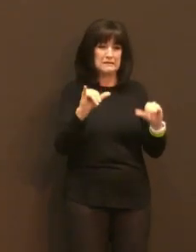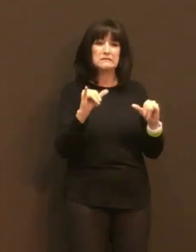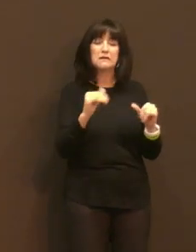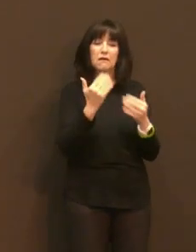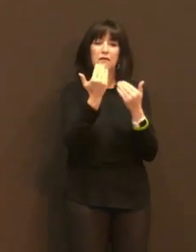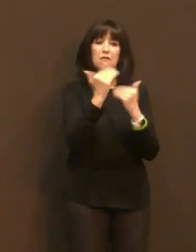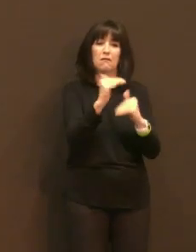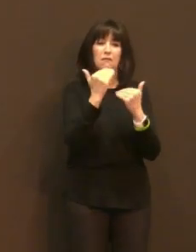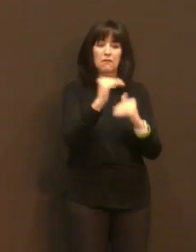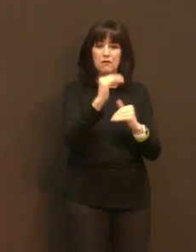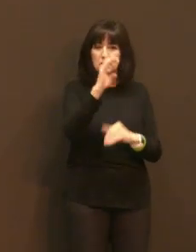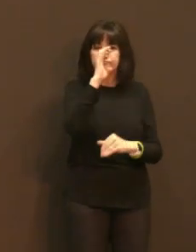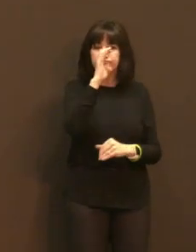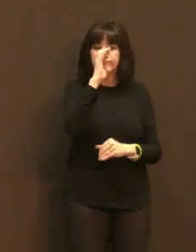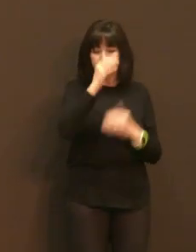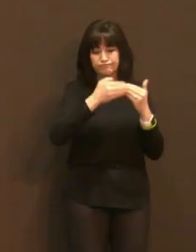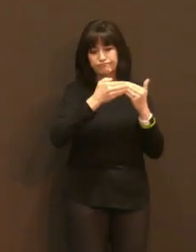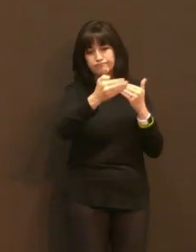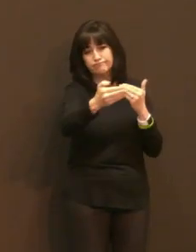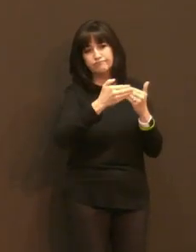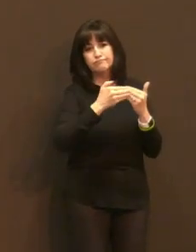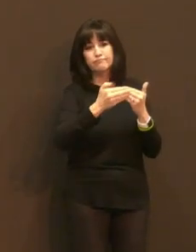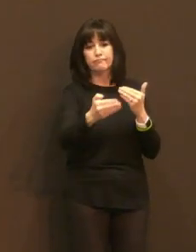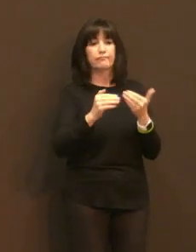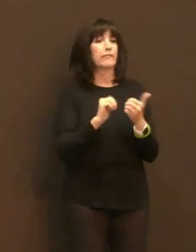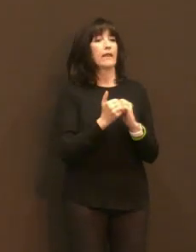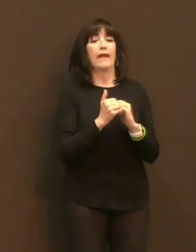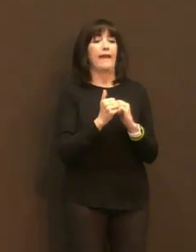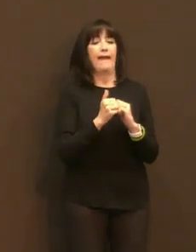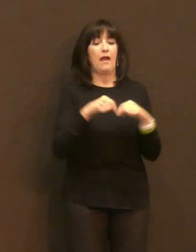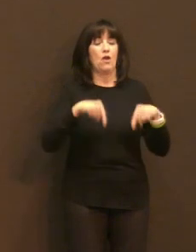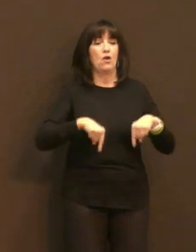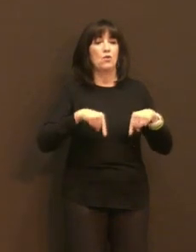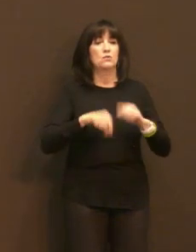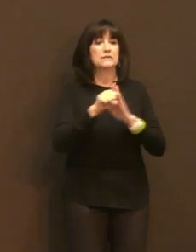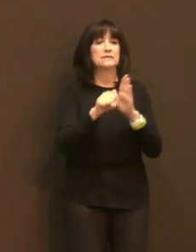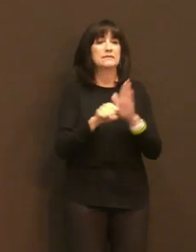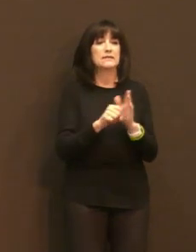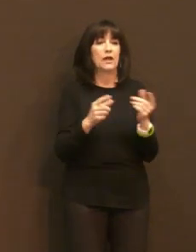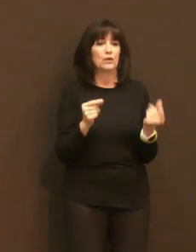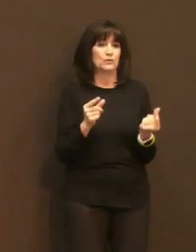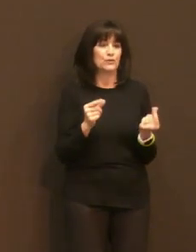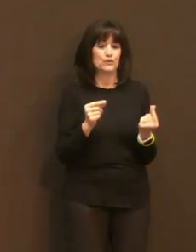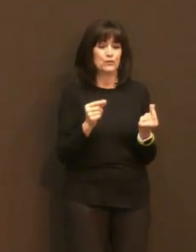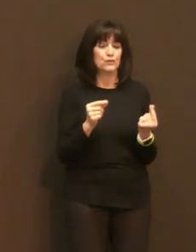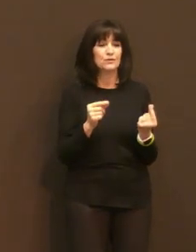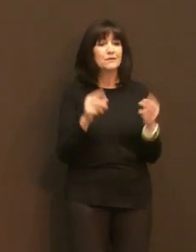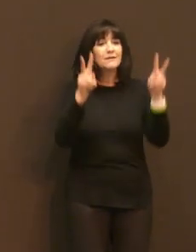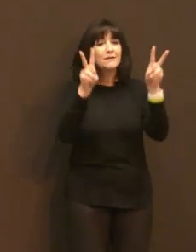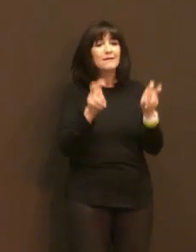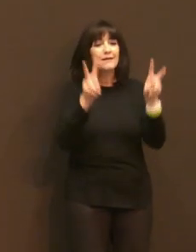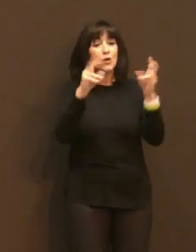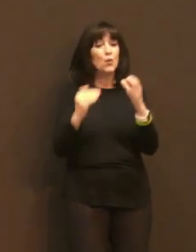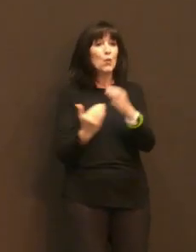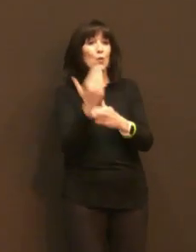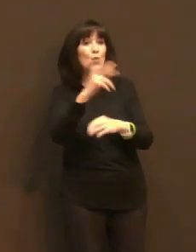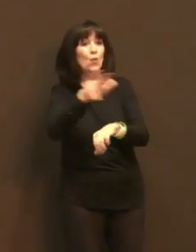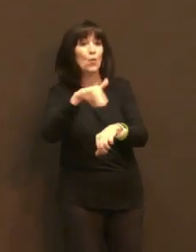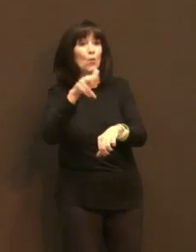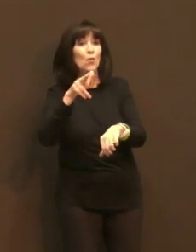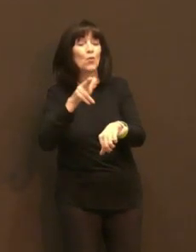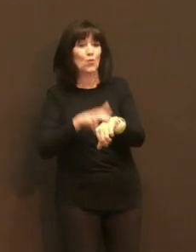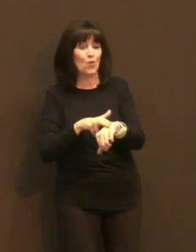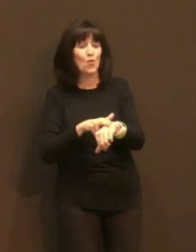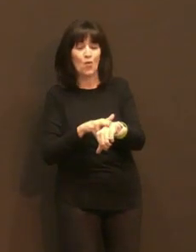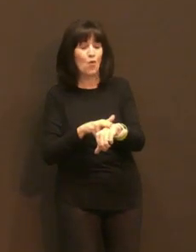is conducted in our state. The new normal is going to be different than the normal, or the normal that we have become used